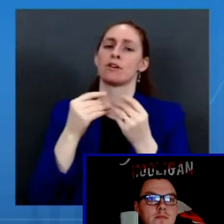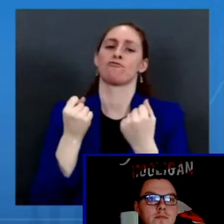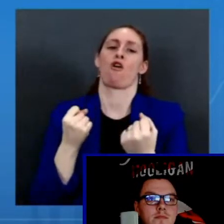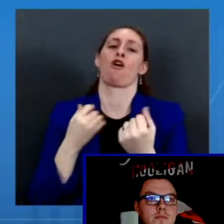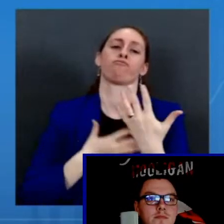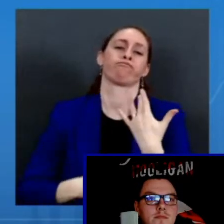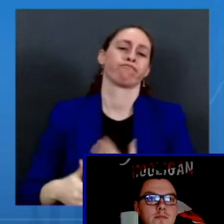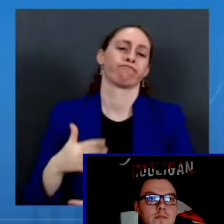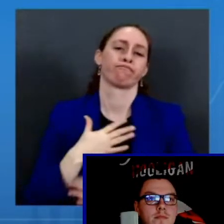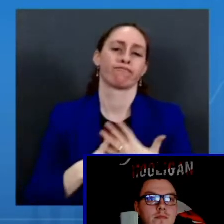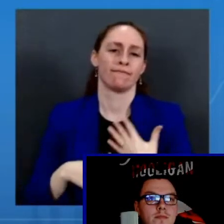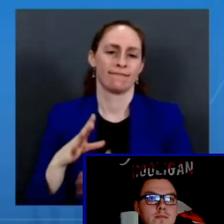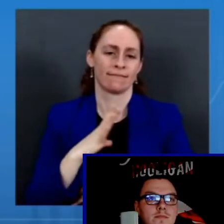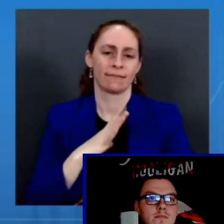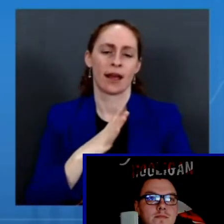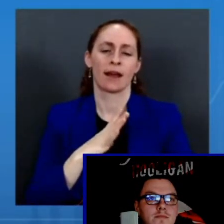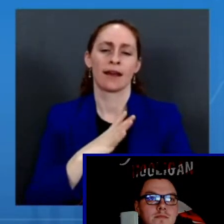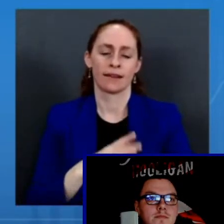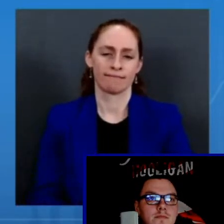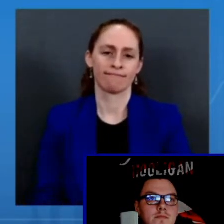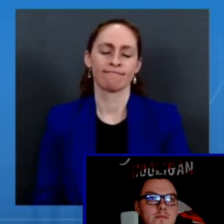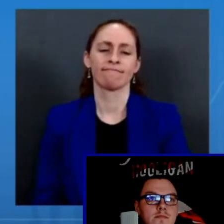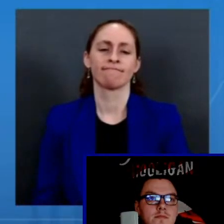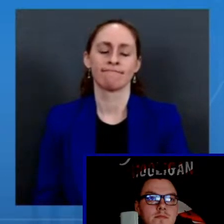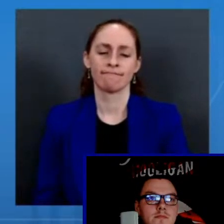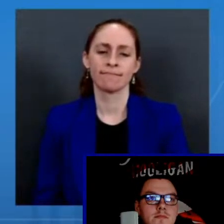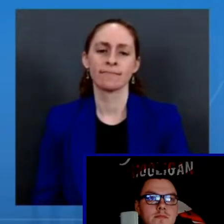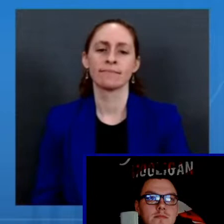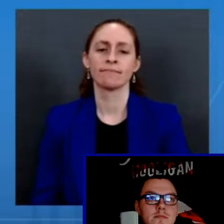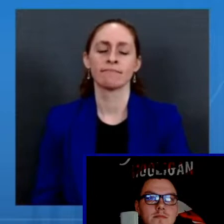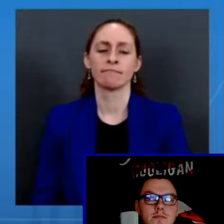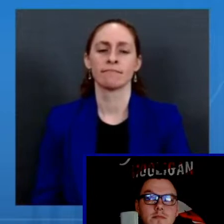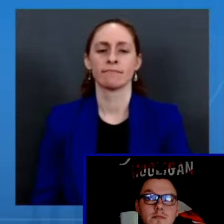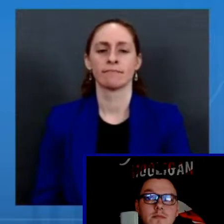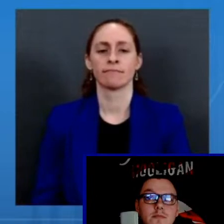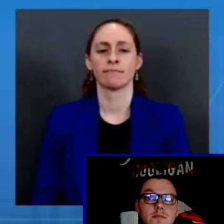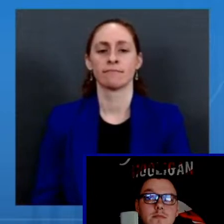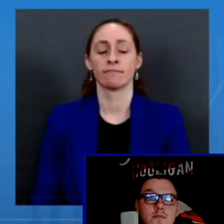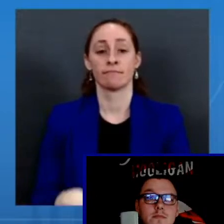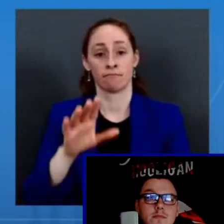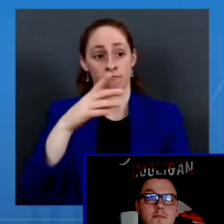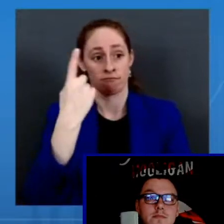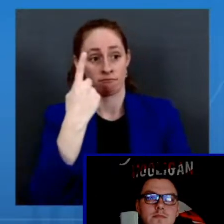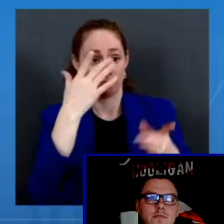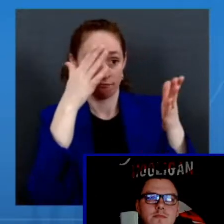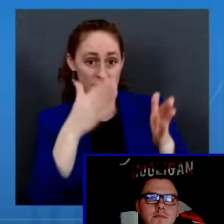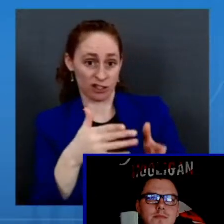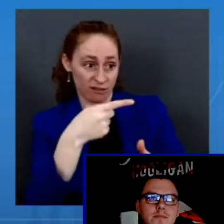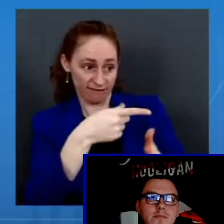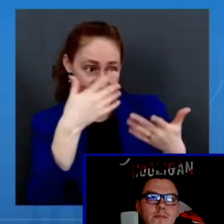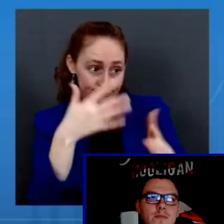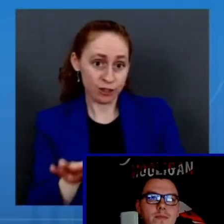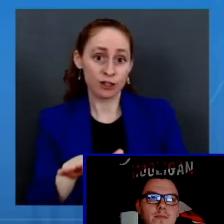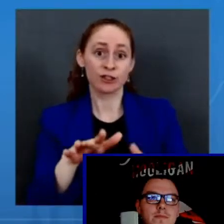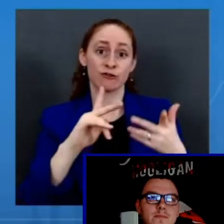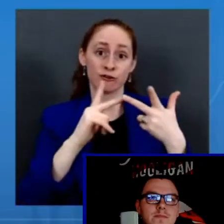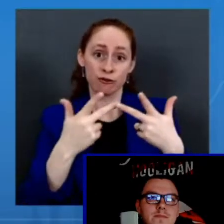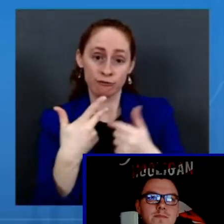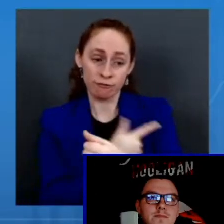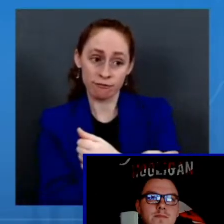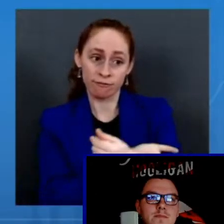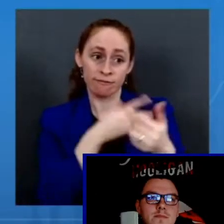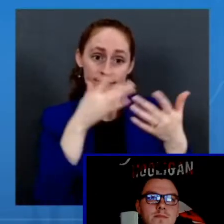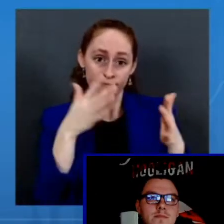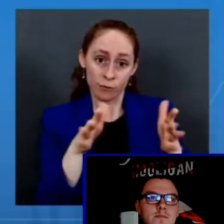in sera from boosted vaccinees versus the peak in individuals who had a 2-dose